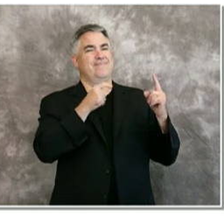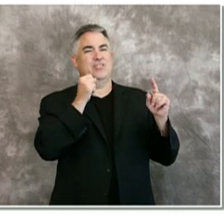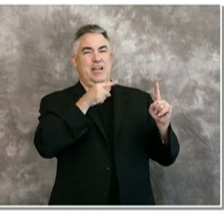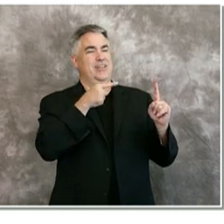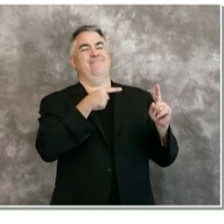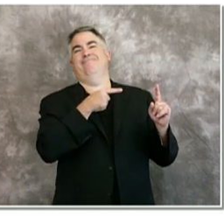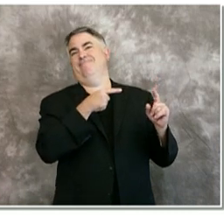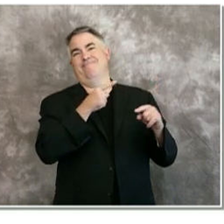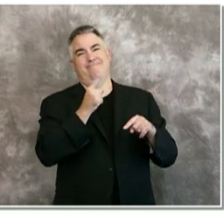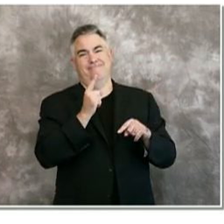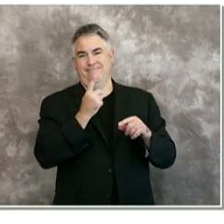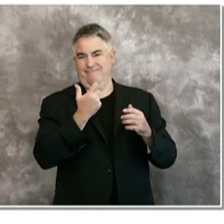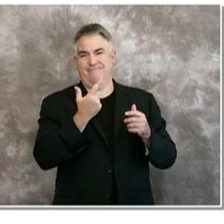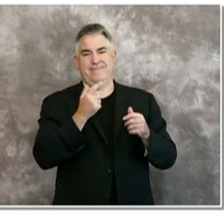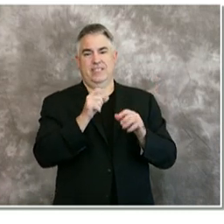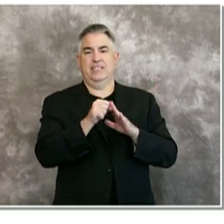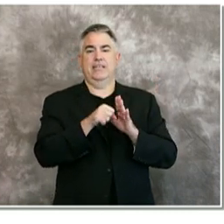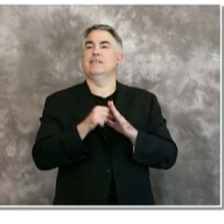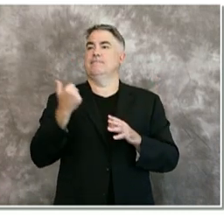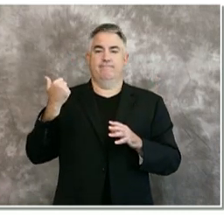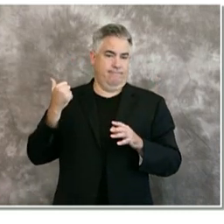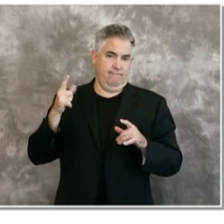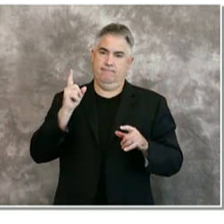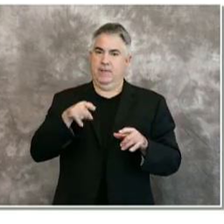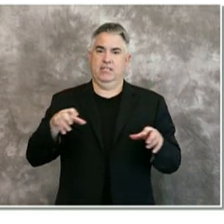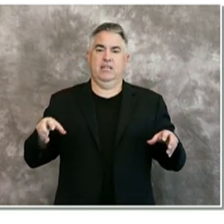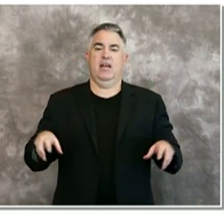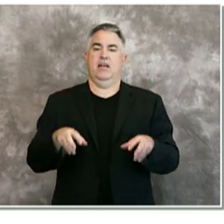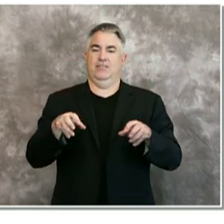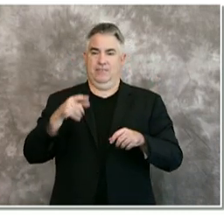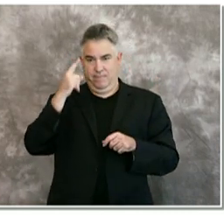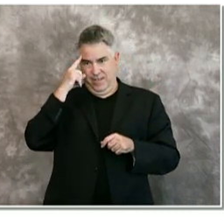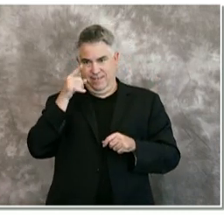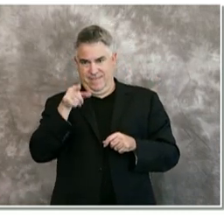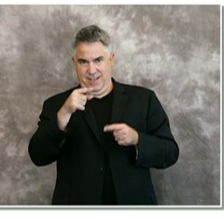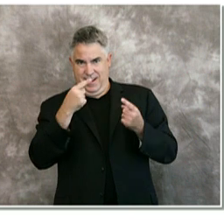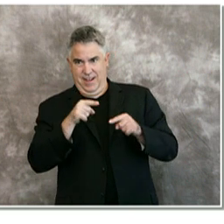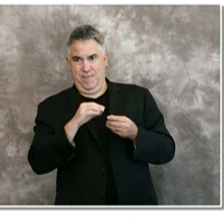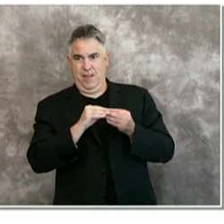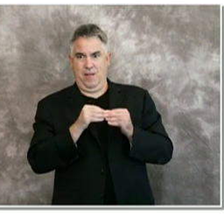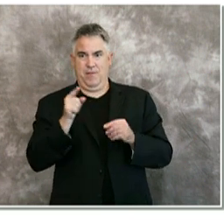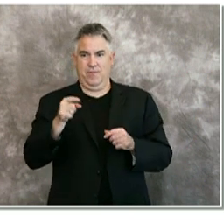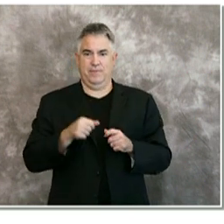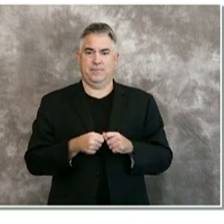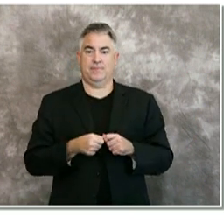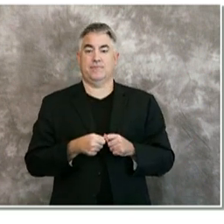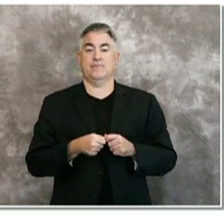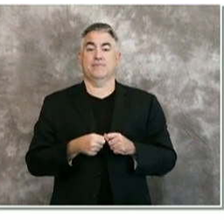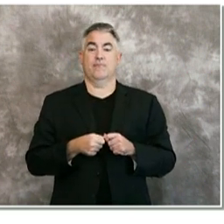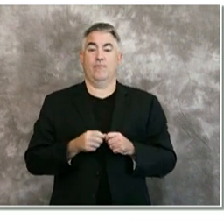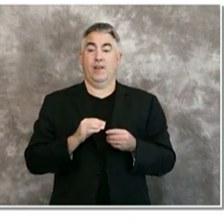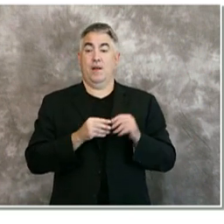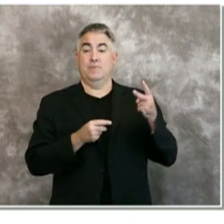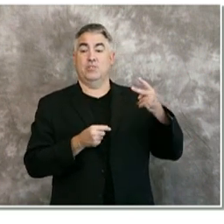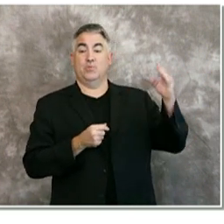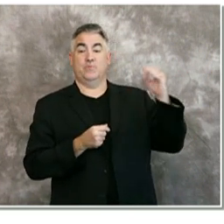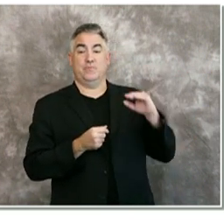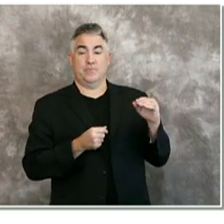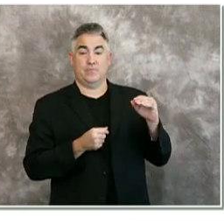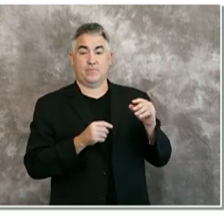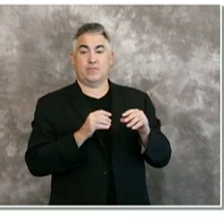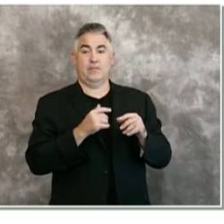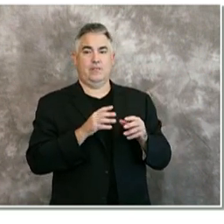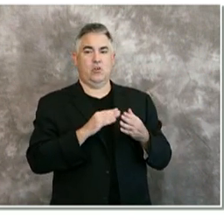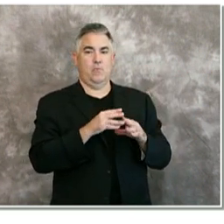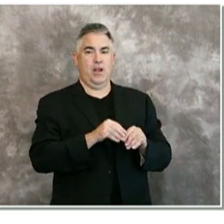the state's watch list. But we also are concerned about our community outbreaks, and we will review those in a minute. And then the